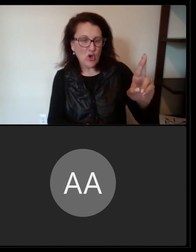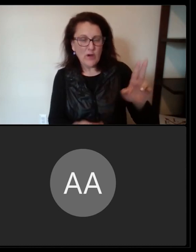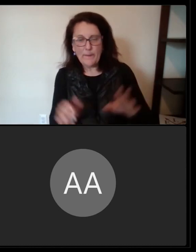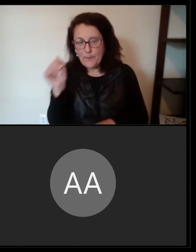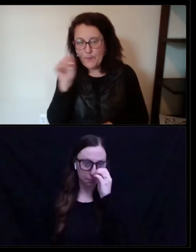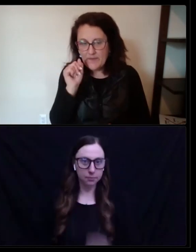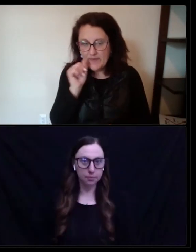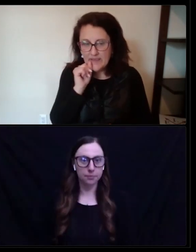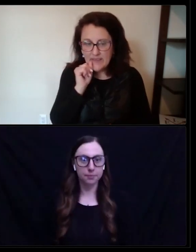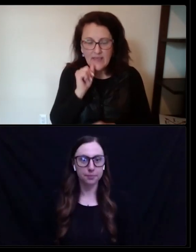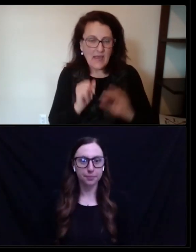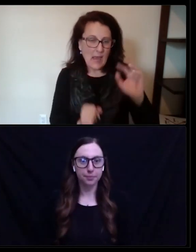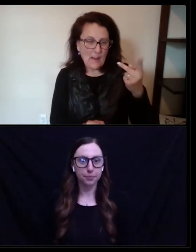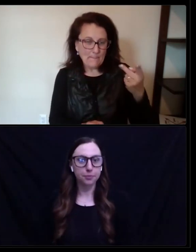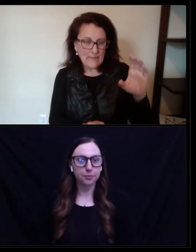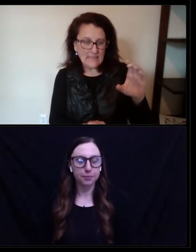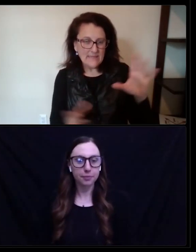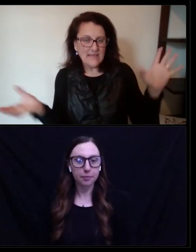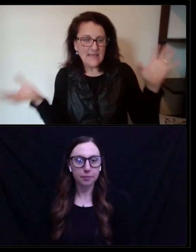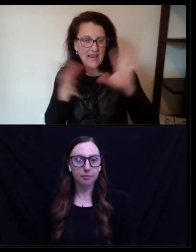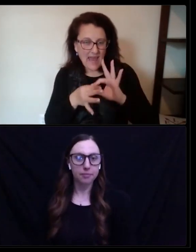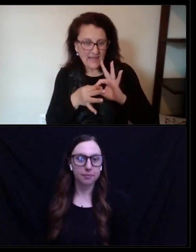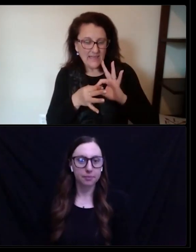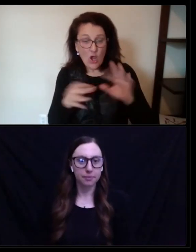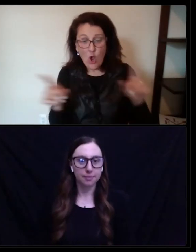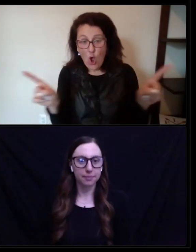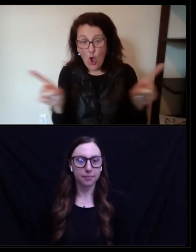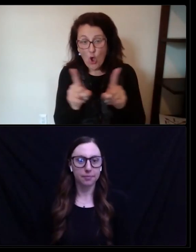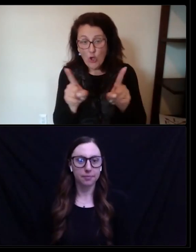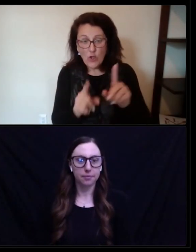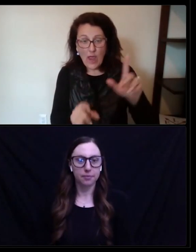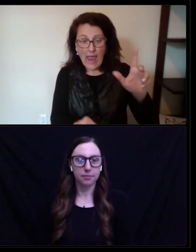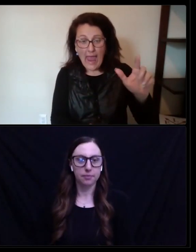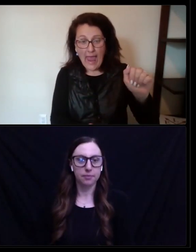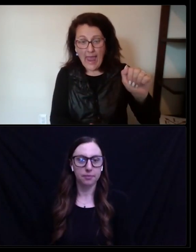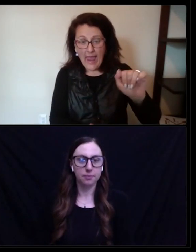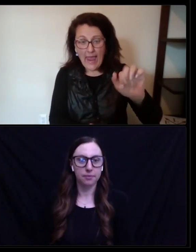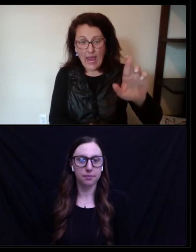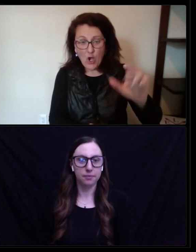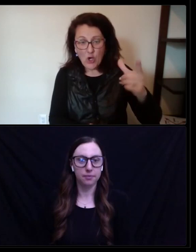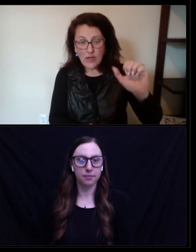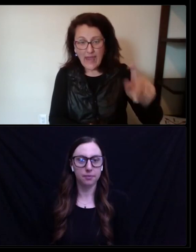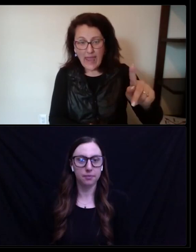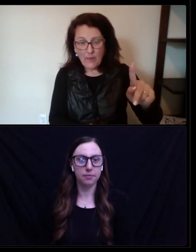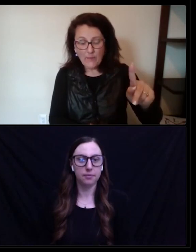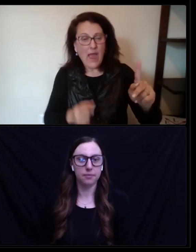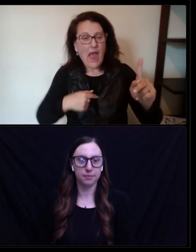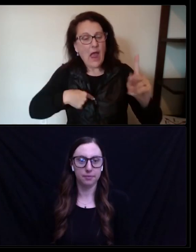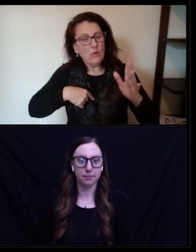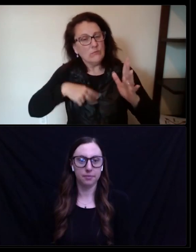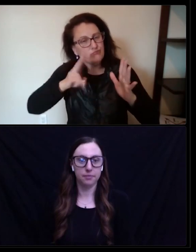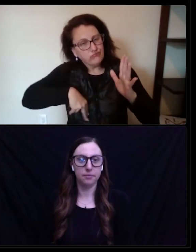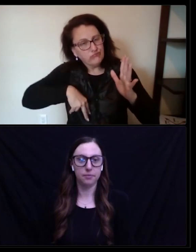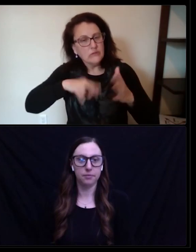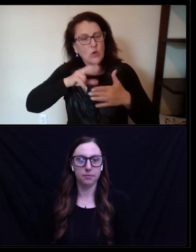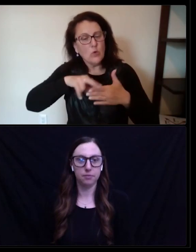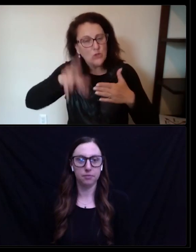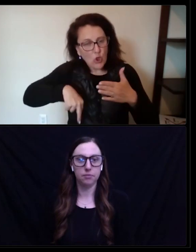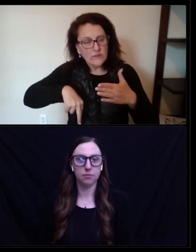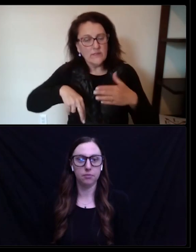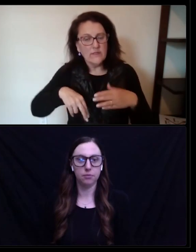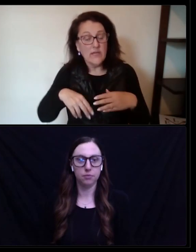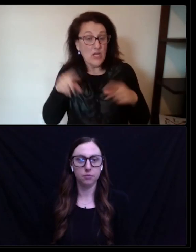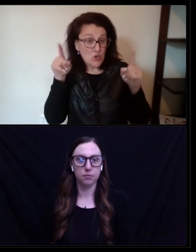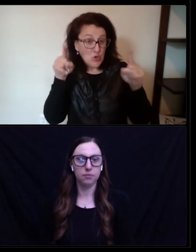PCs that are connected to that air-gapped server. Those PCs are also air-gapped. And I'm going to read the results in, and then you